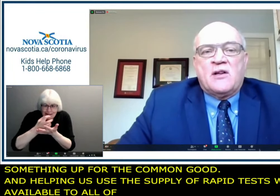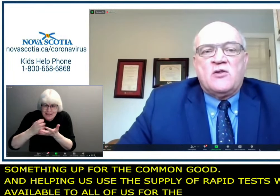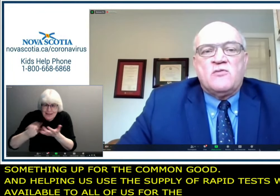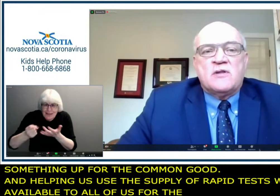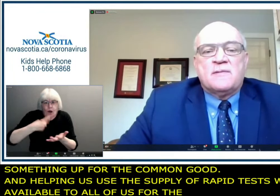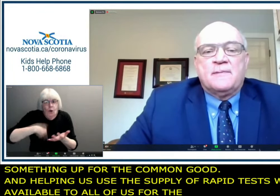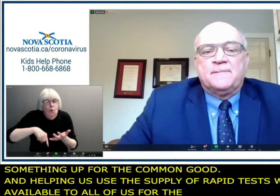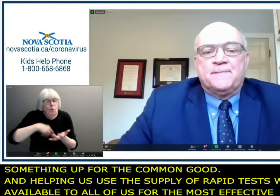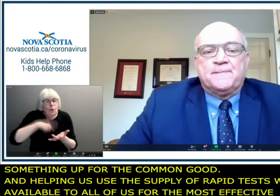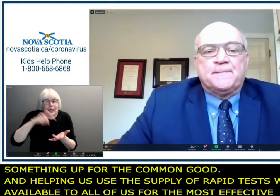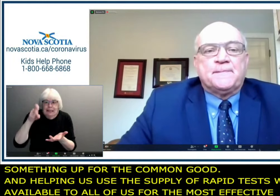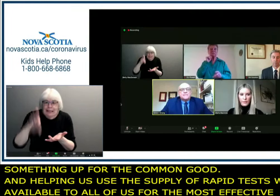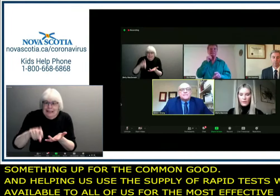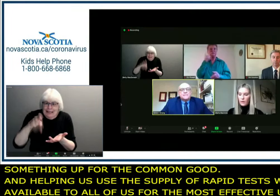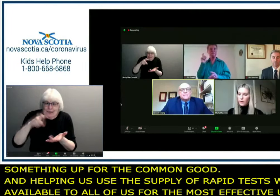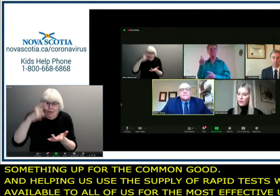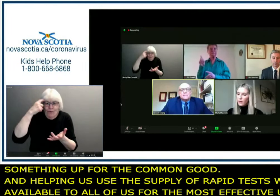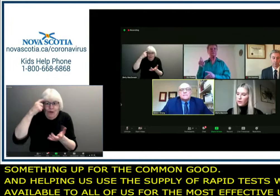effective use.